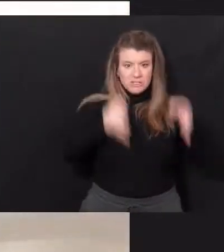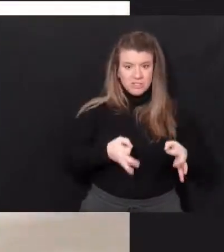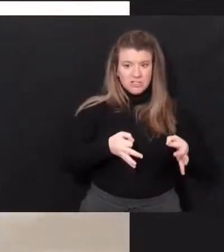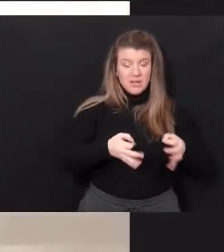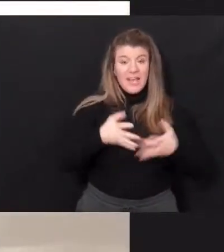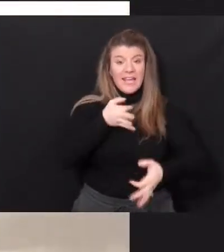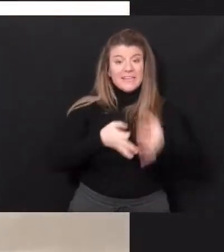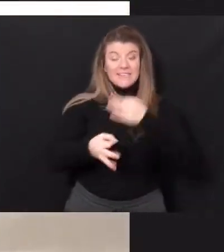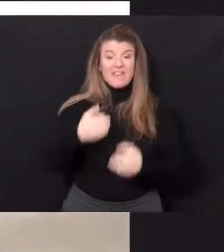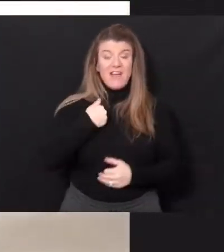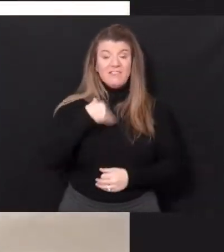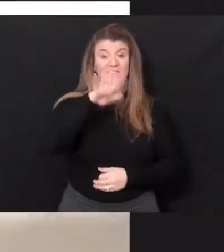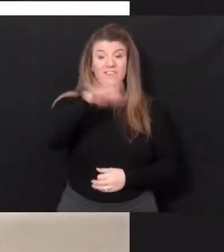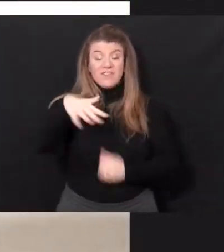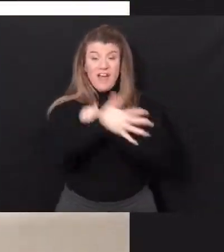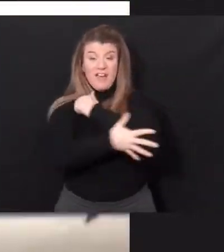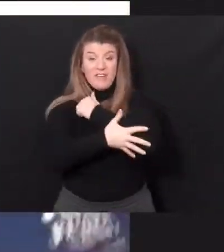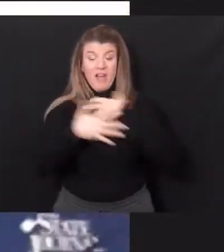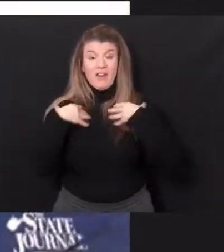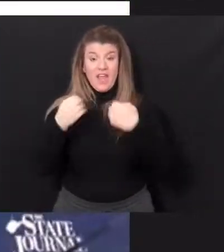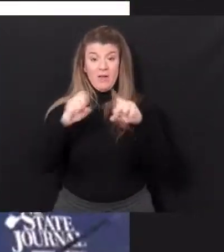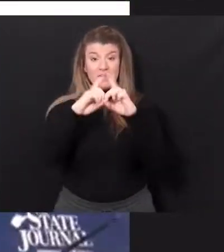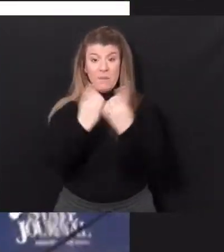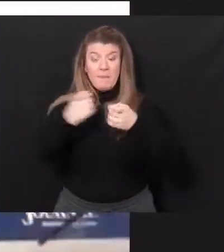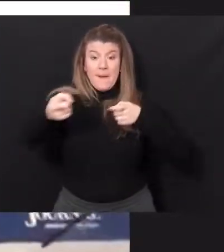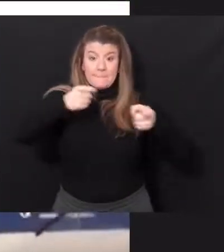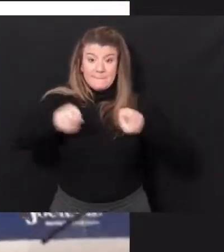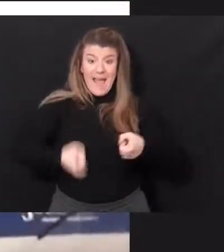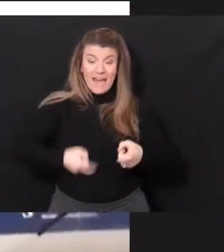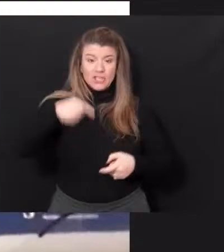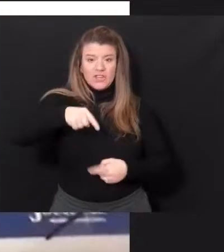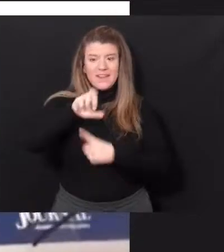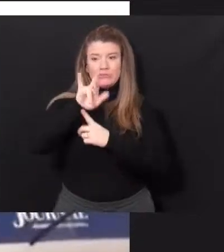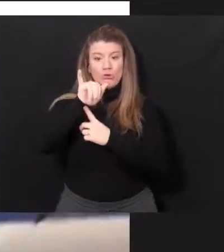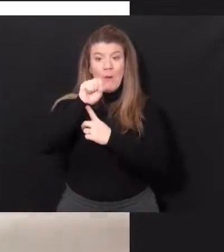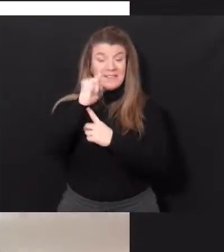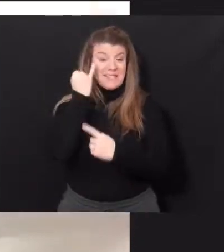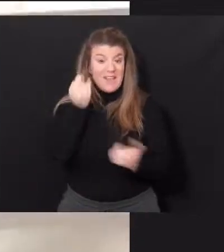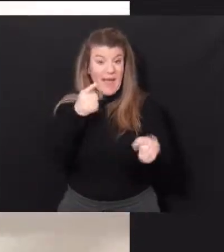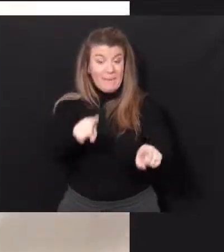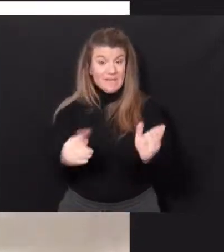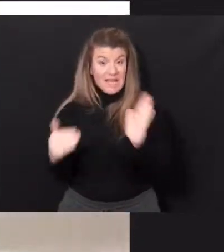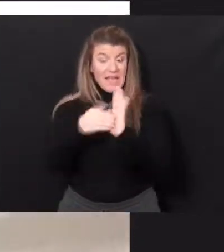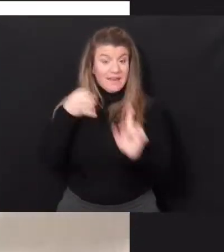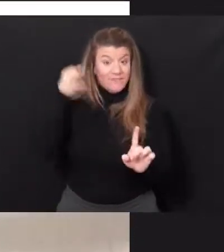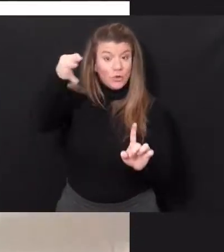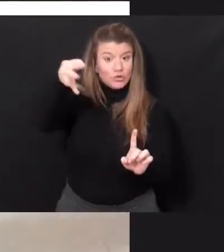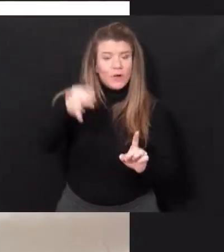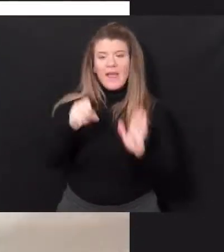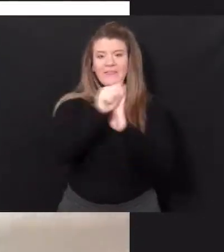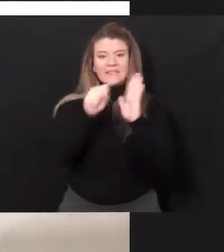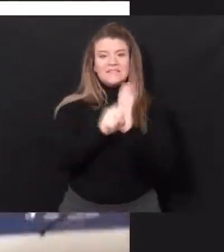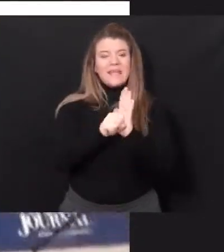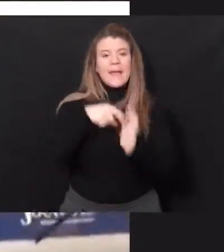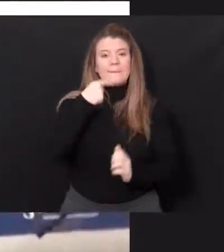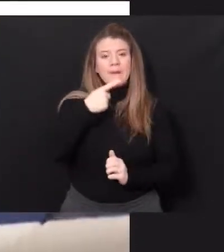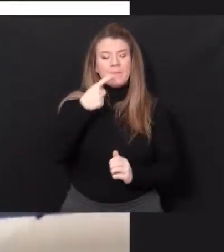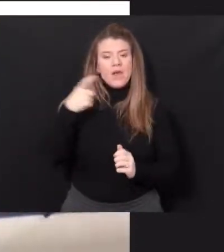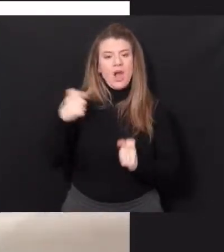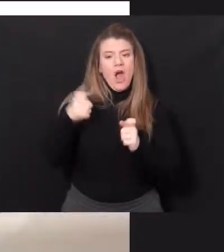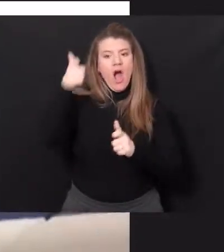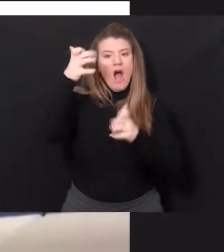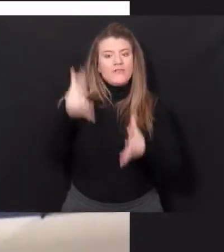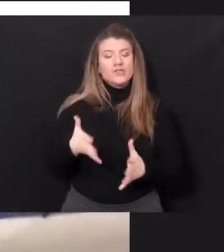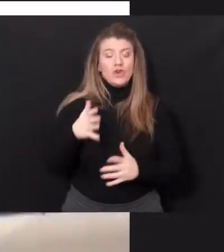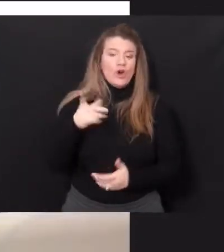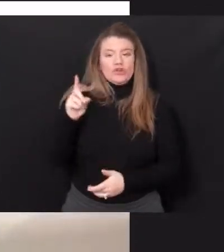having 55 county health departments manage a crisis like this, should we ever have one again, the state public health officer, Dr. Amjad, or whoever would